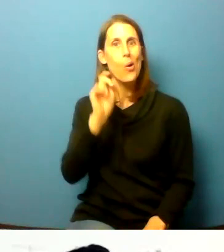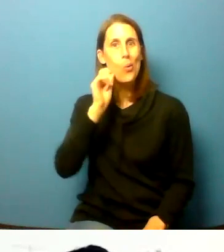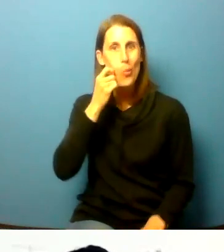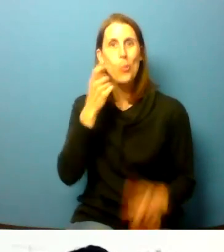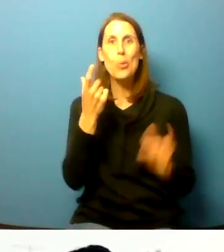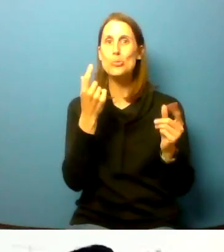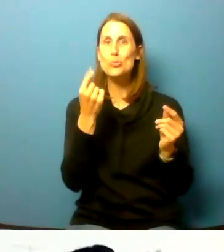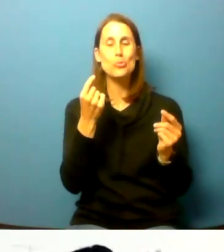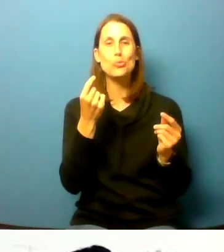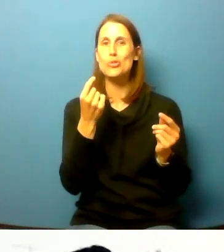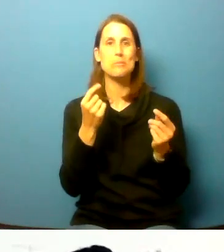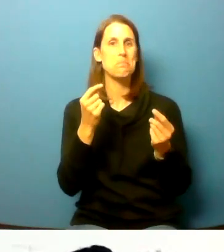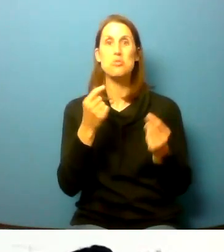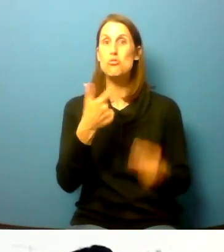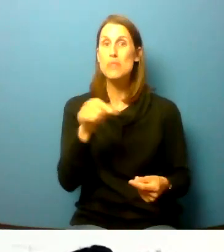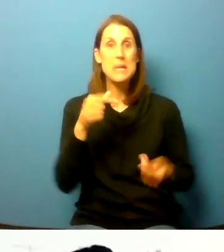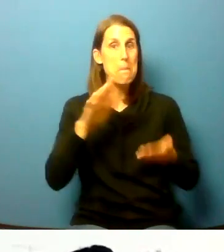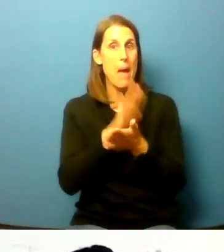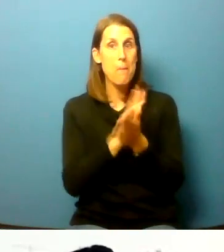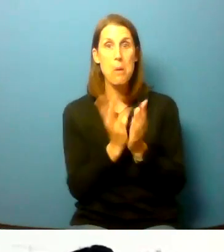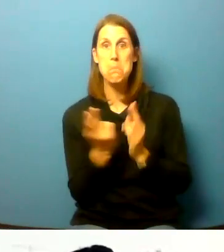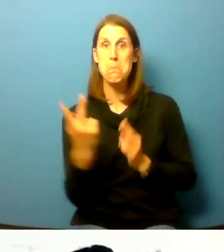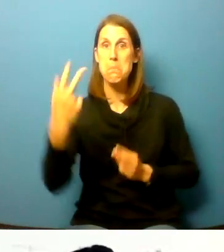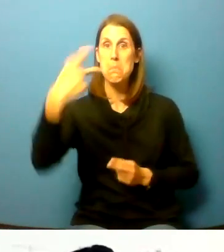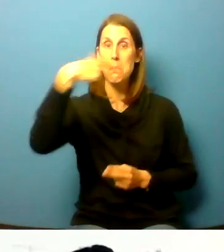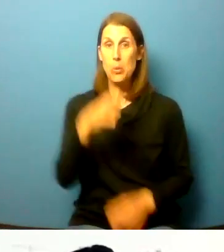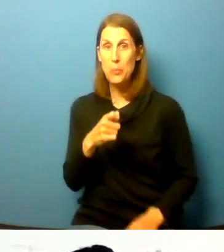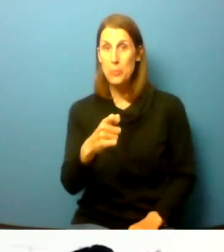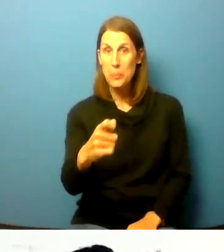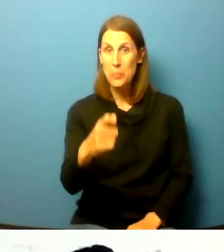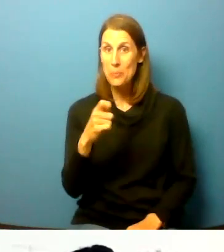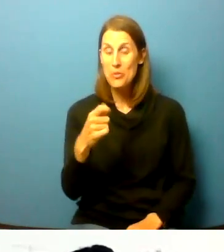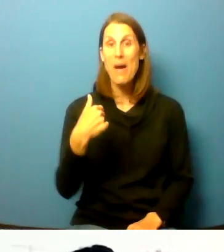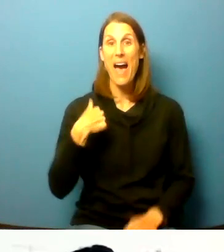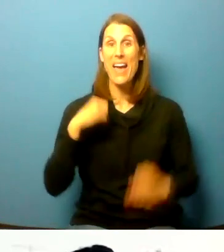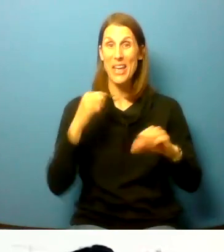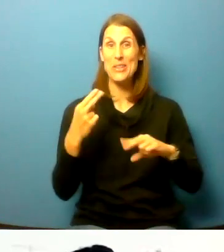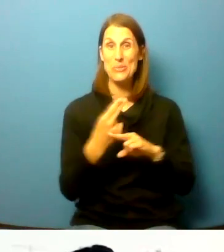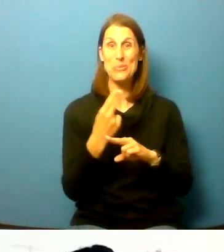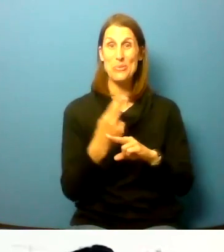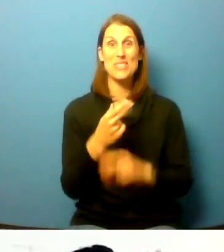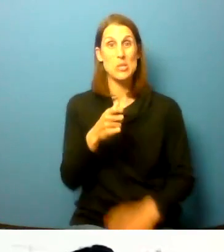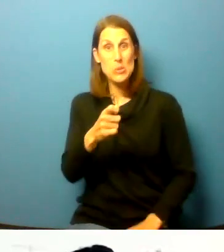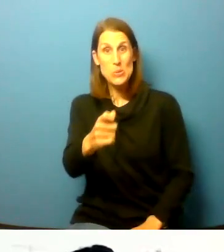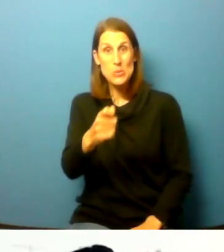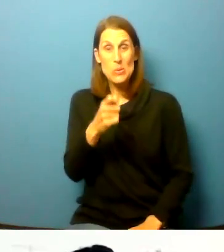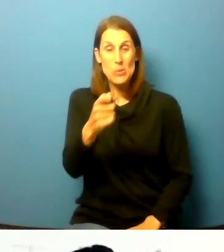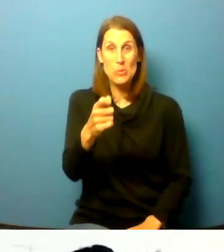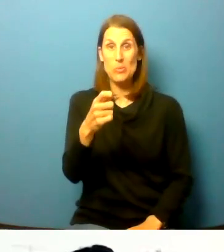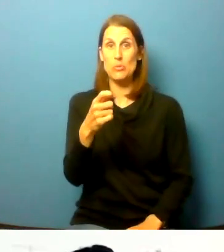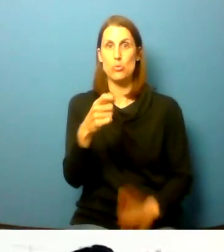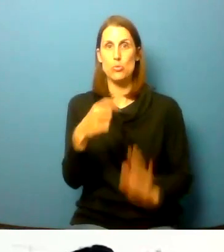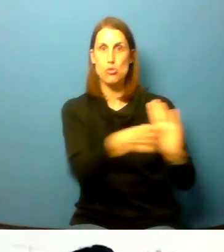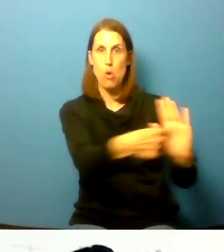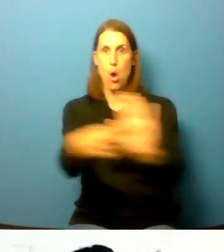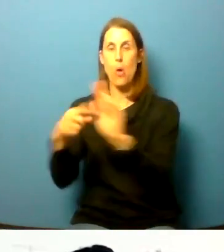WH questions. But I've also been able to do it with other activities. So I have a